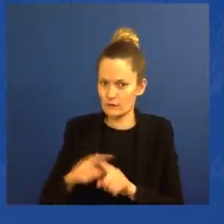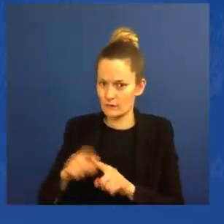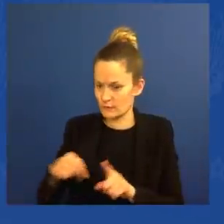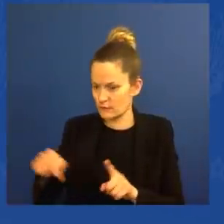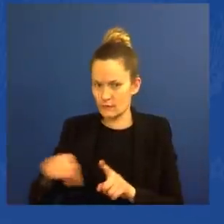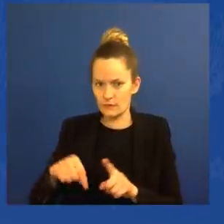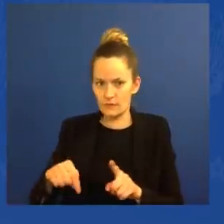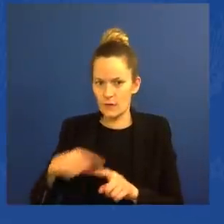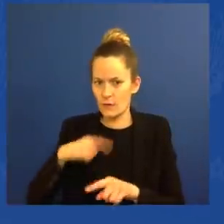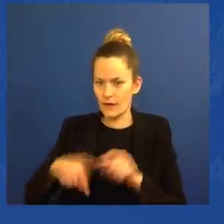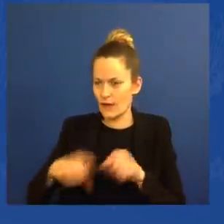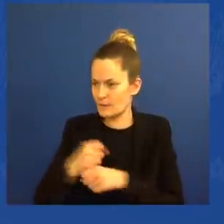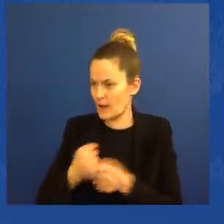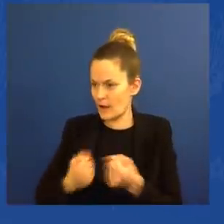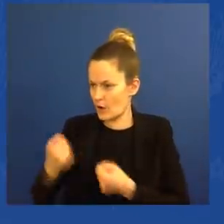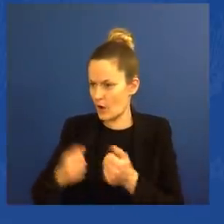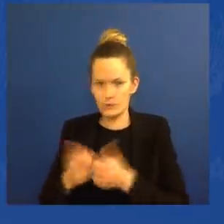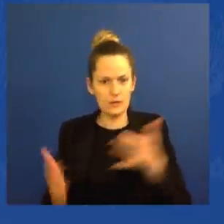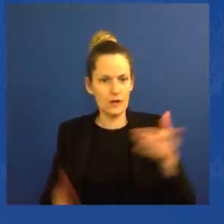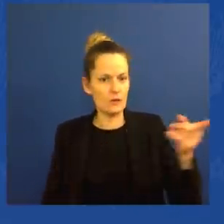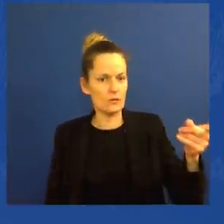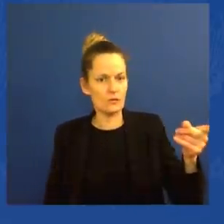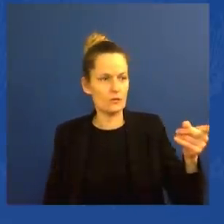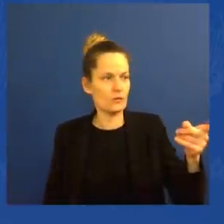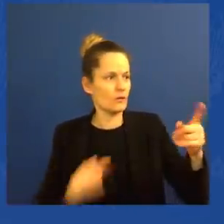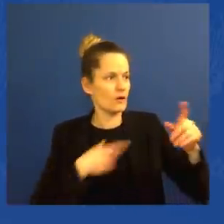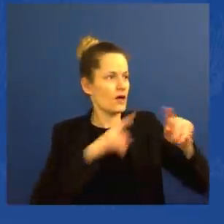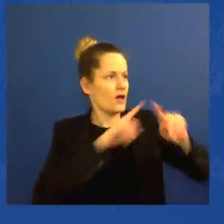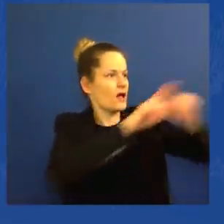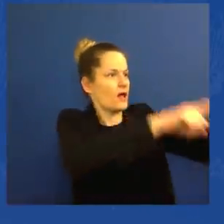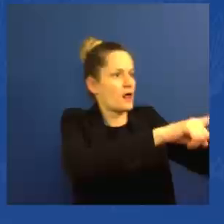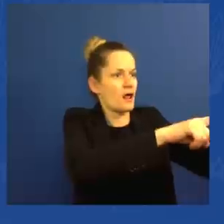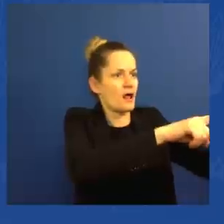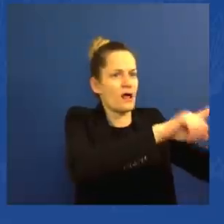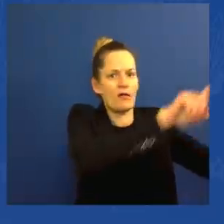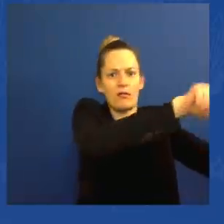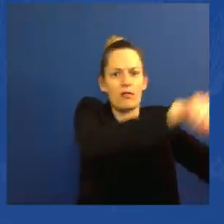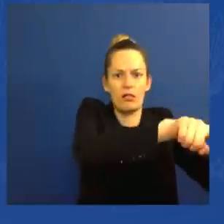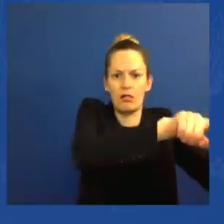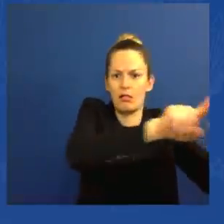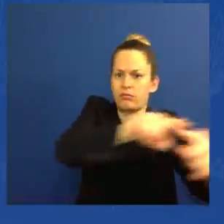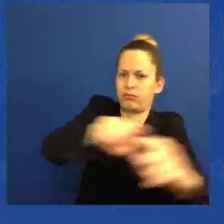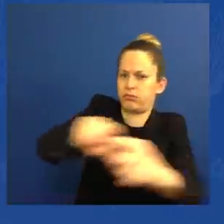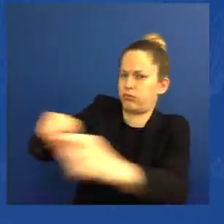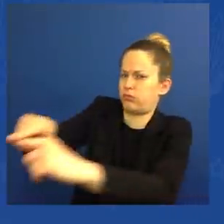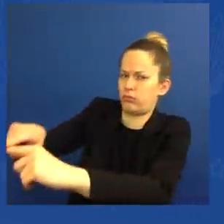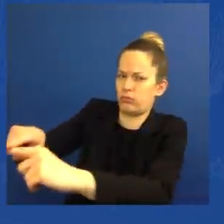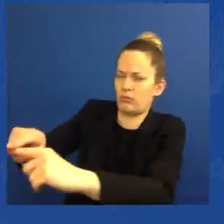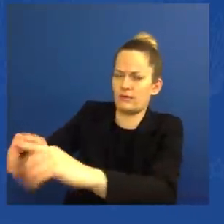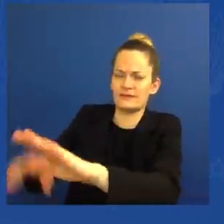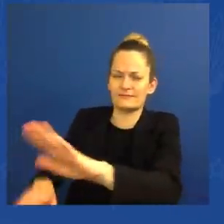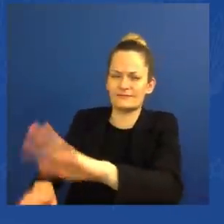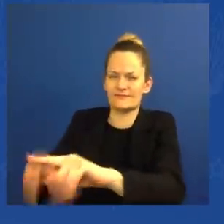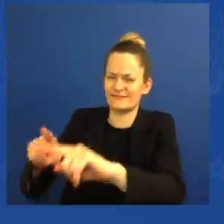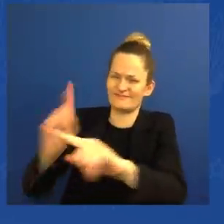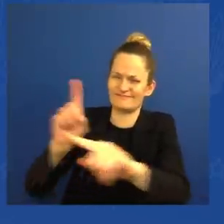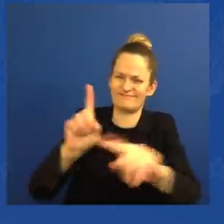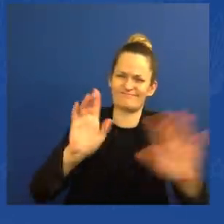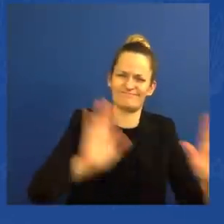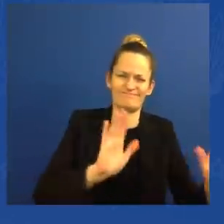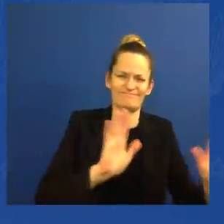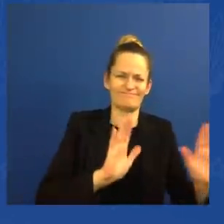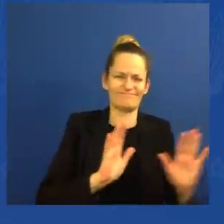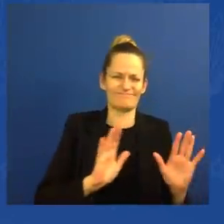places. At the same time, because the rescue plan boosted the strength and speed of our recovery, Americans had more money in